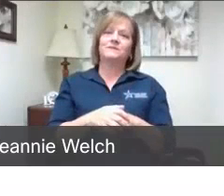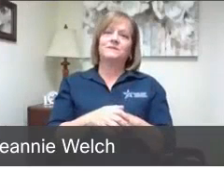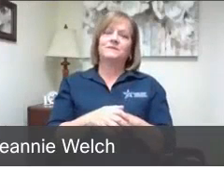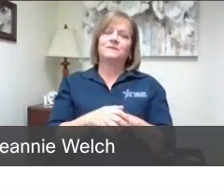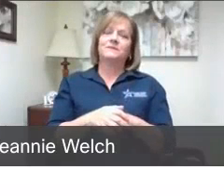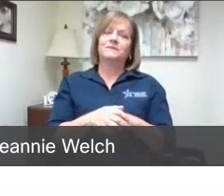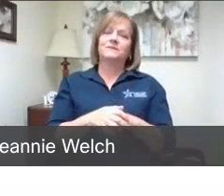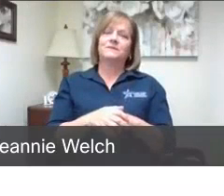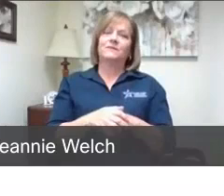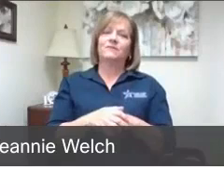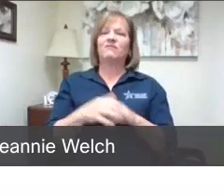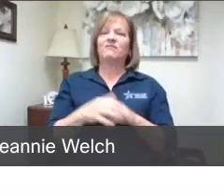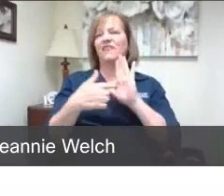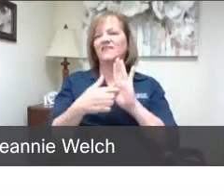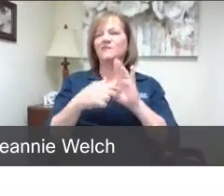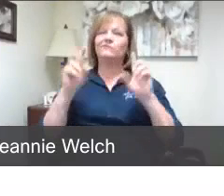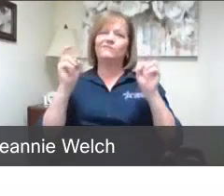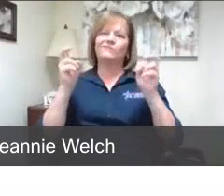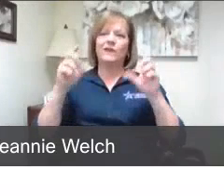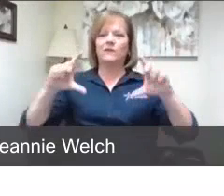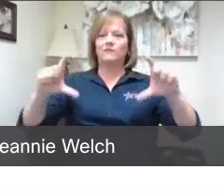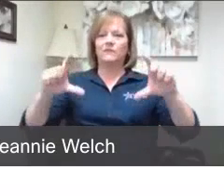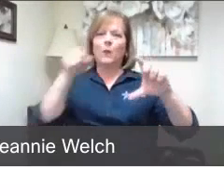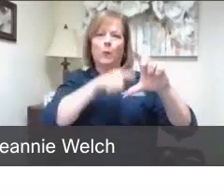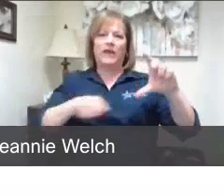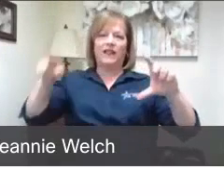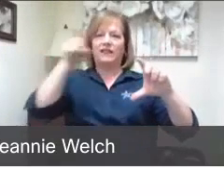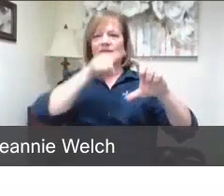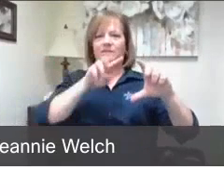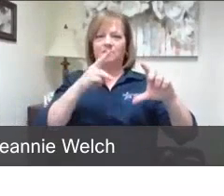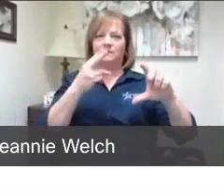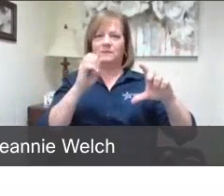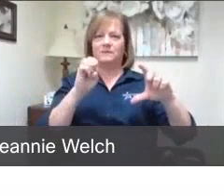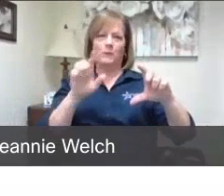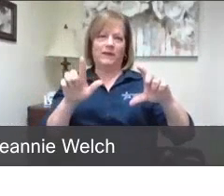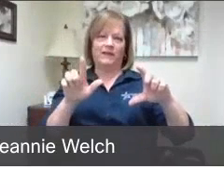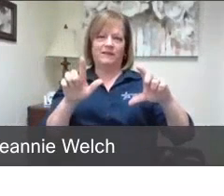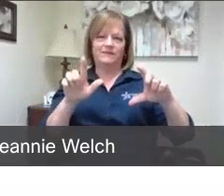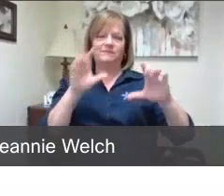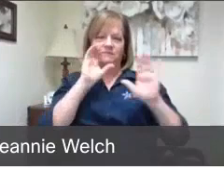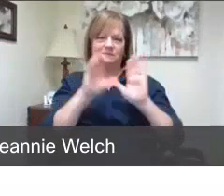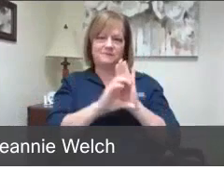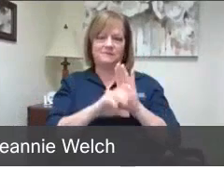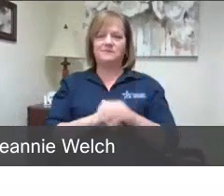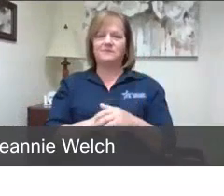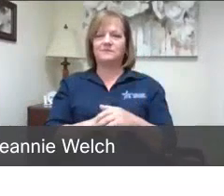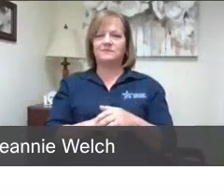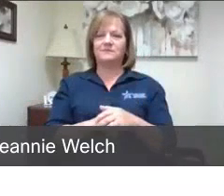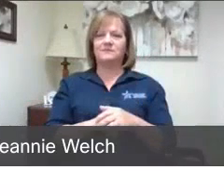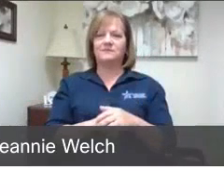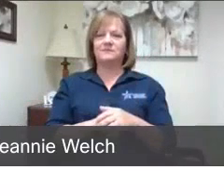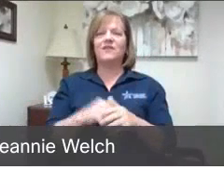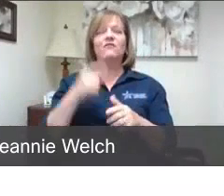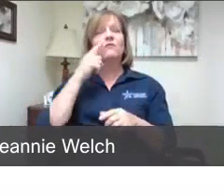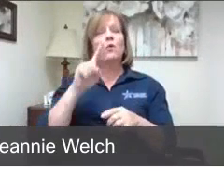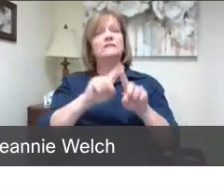So this is just a self-care wheel that I have, because self-care is for many different